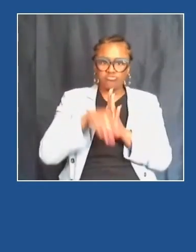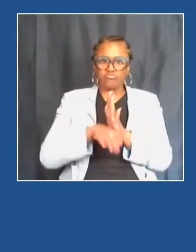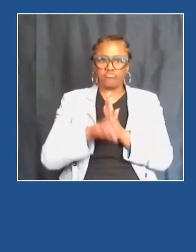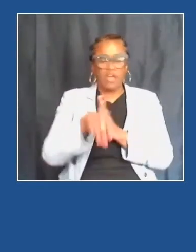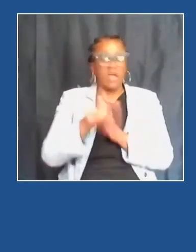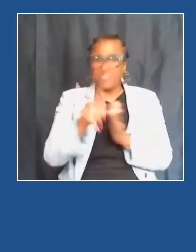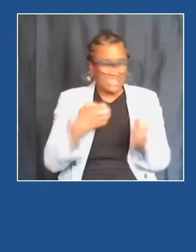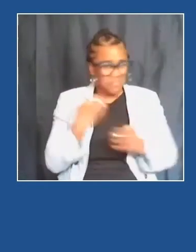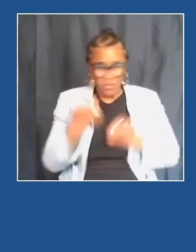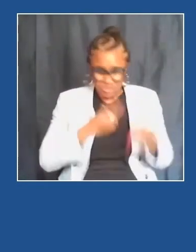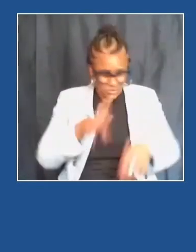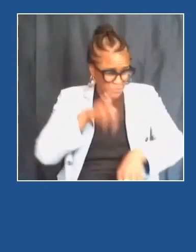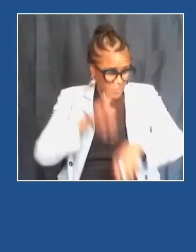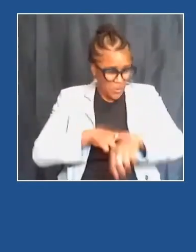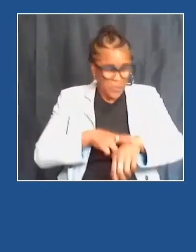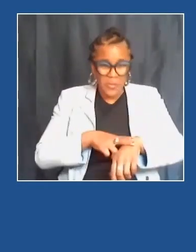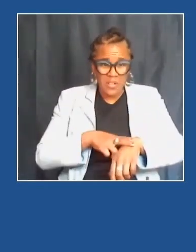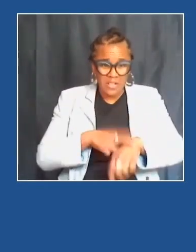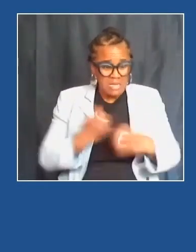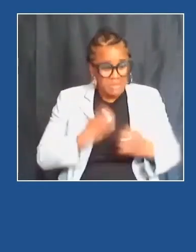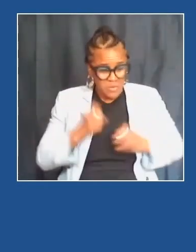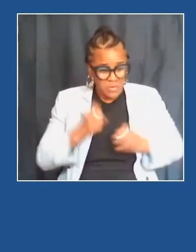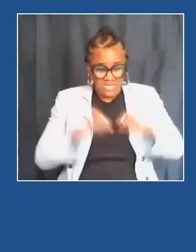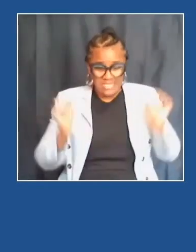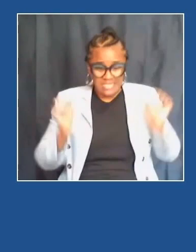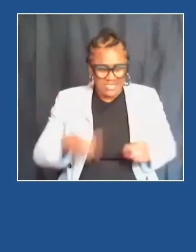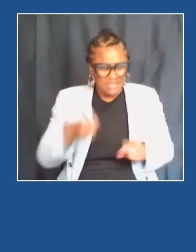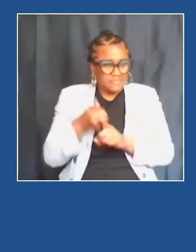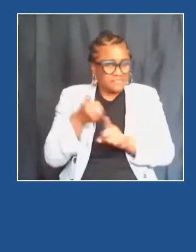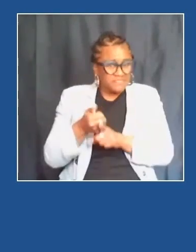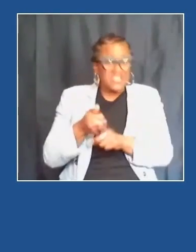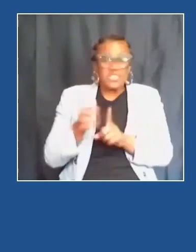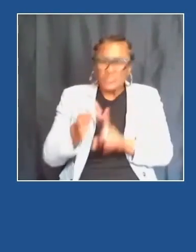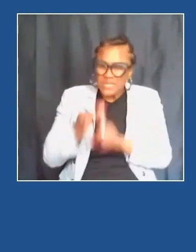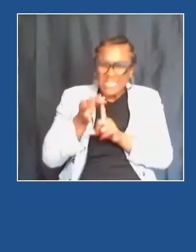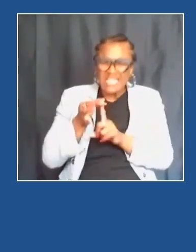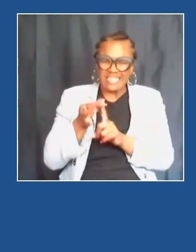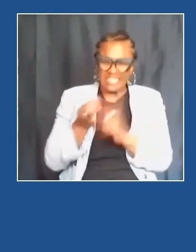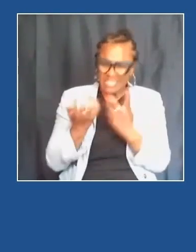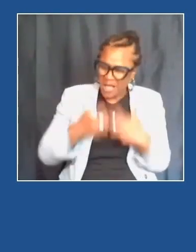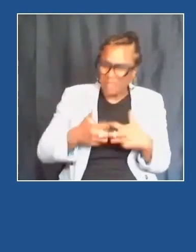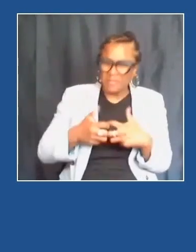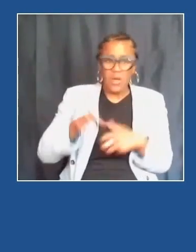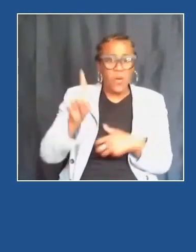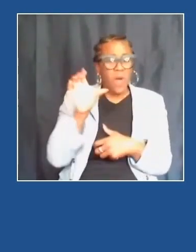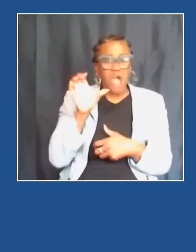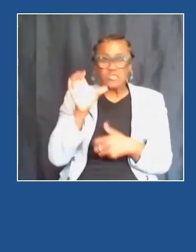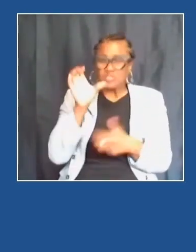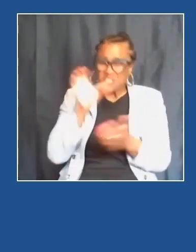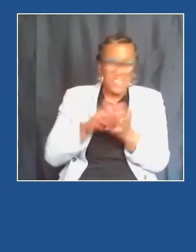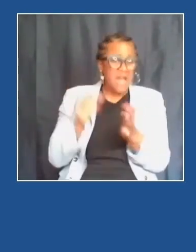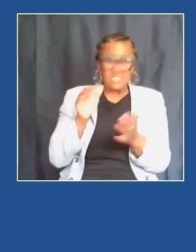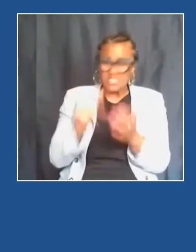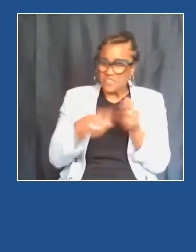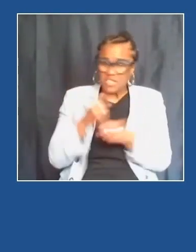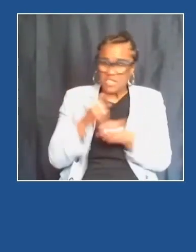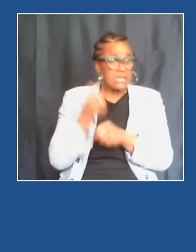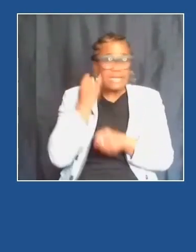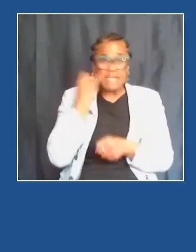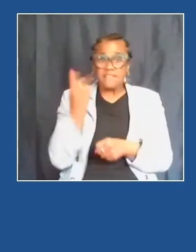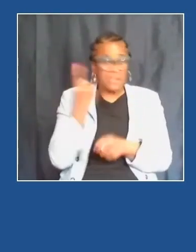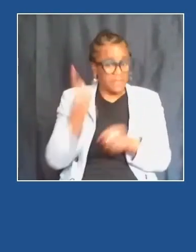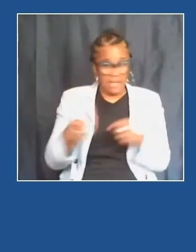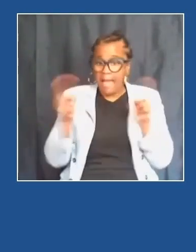emotions do. Our emotion system is uniquely calibrated over hundreds of thousands of years. When something happens,